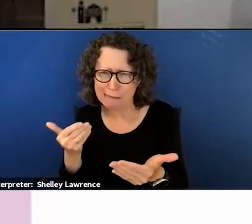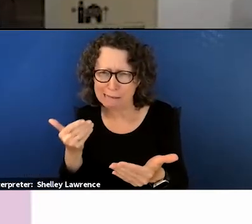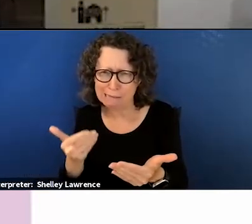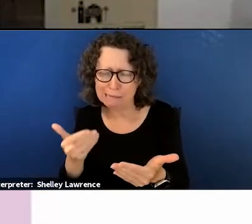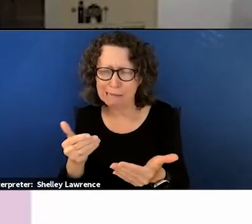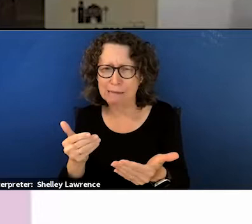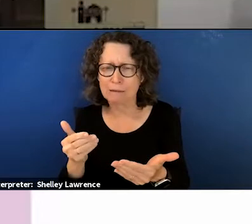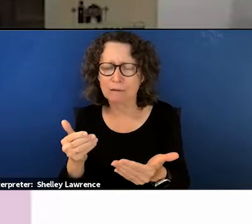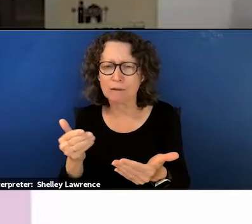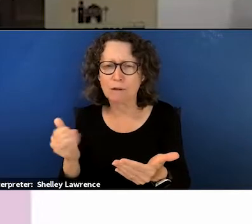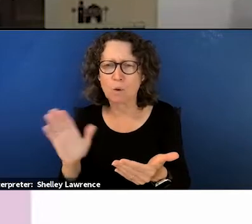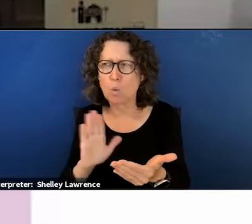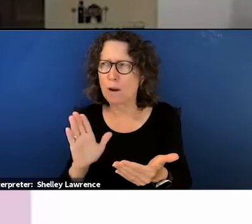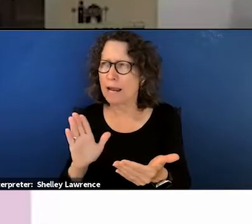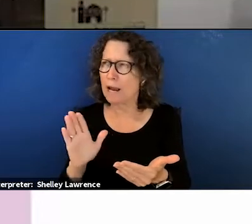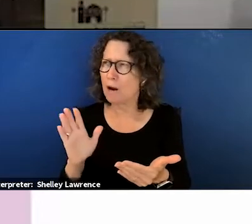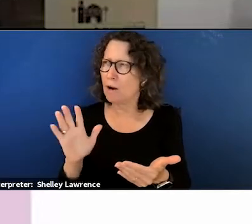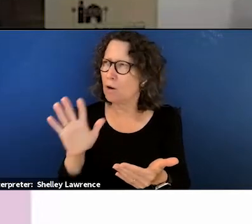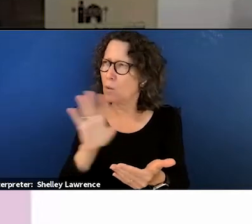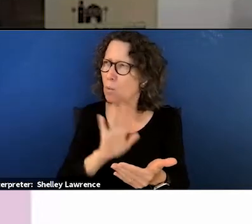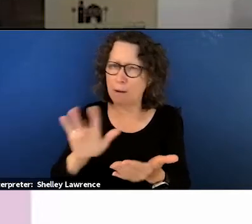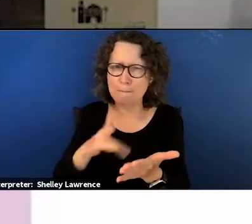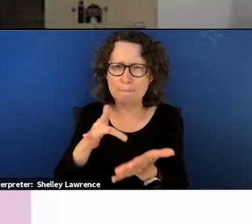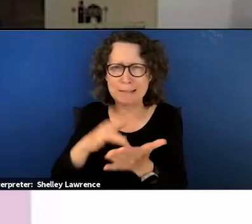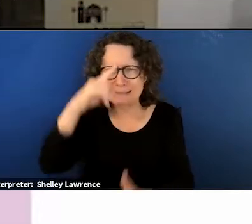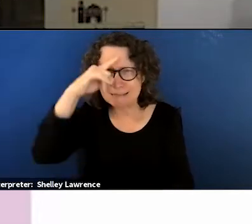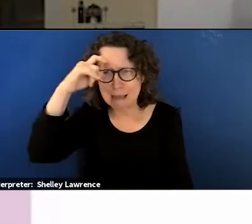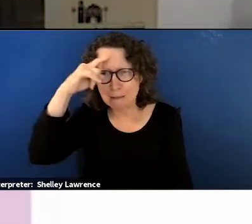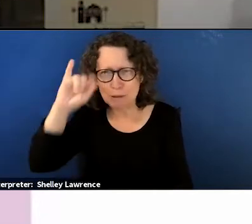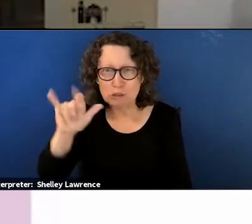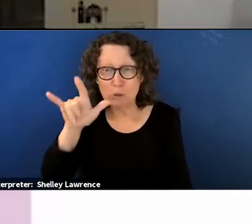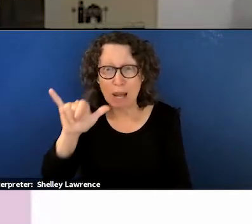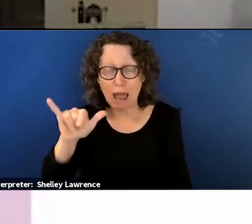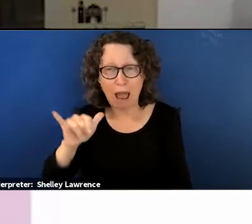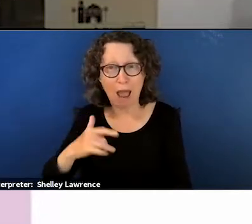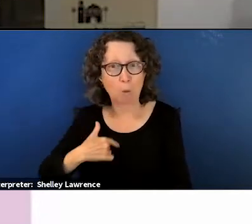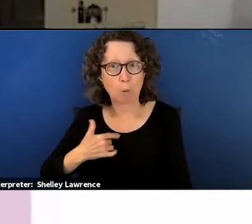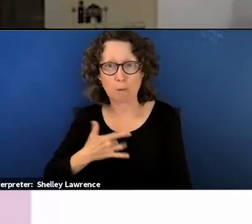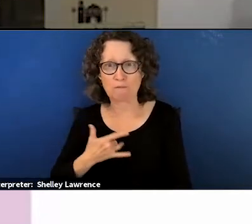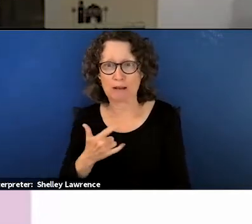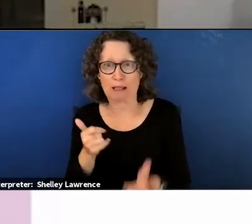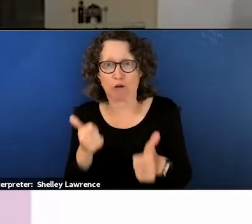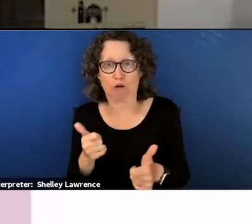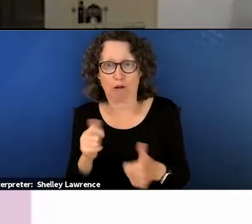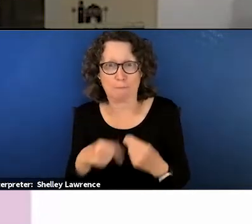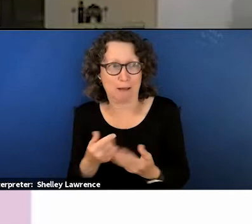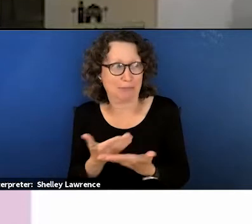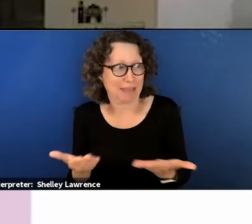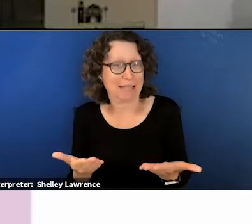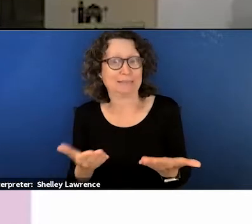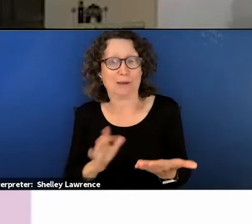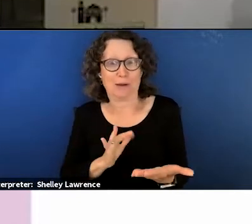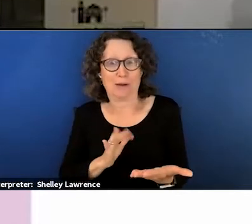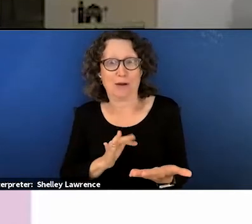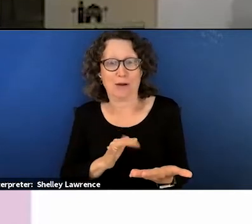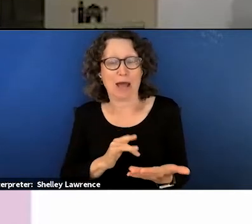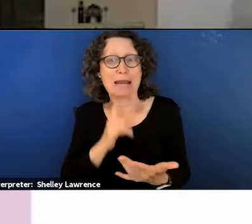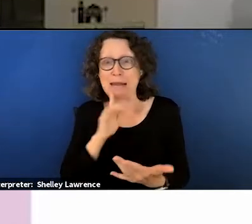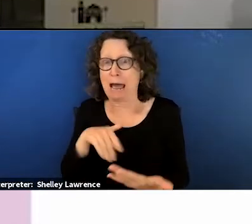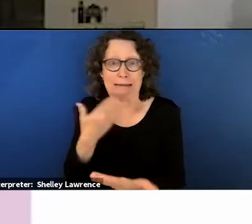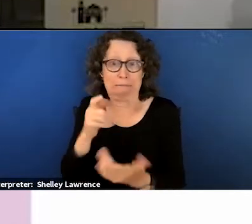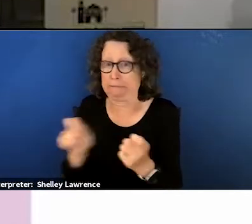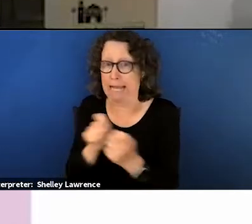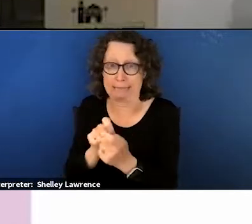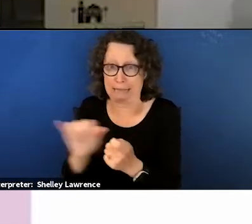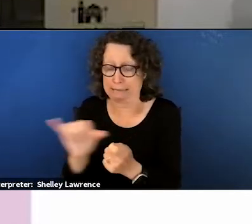were kind of midsummer in July, when we were feeling better about things. We're not quite there yet,